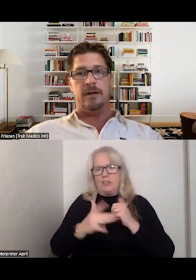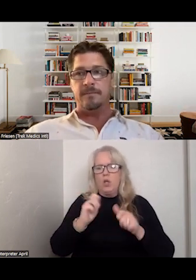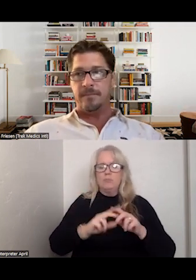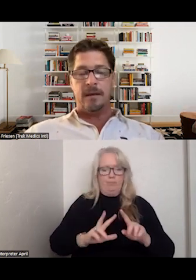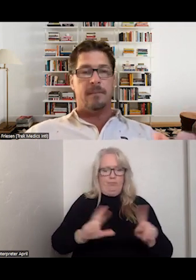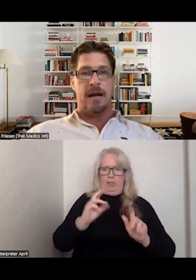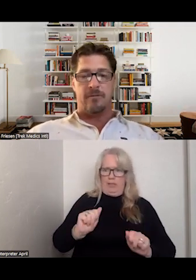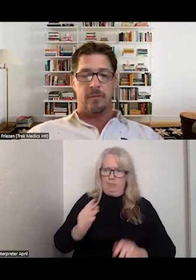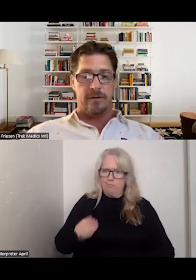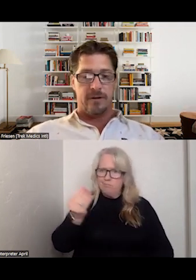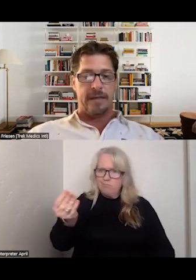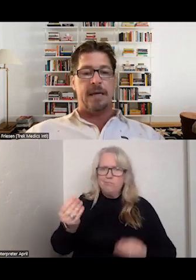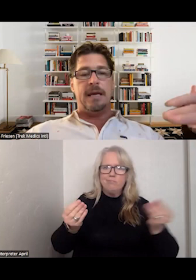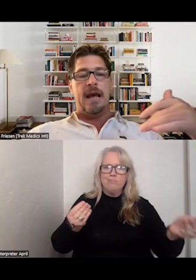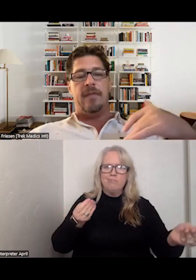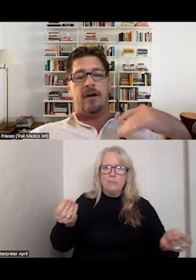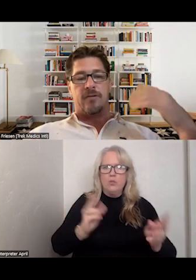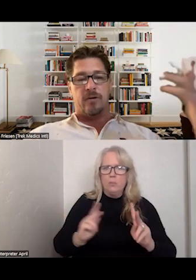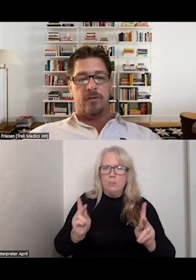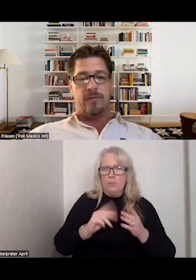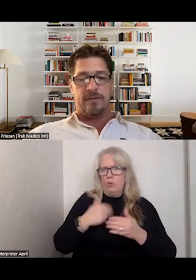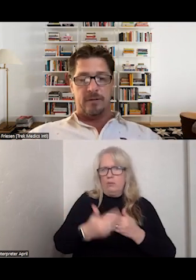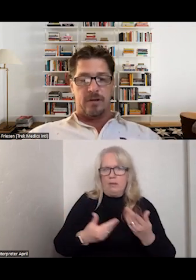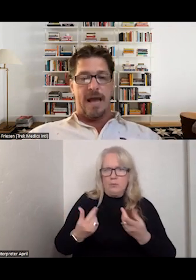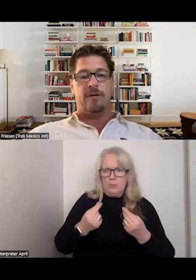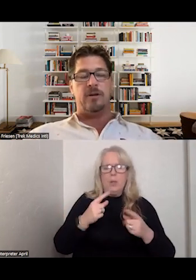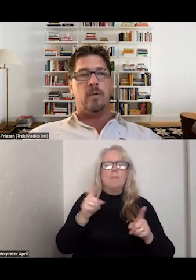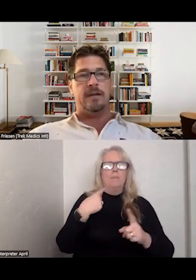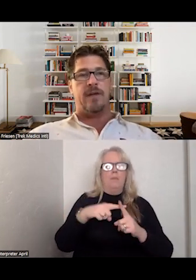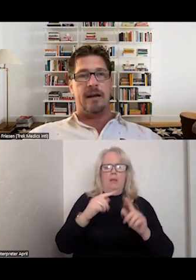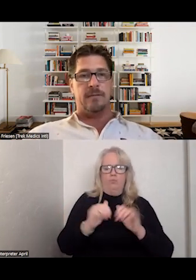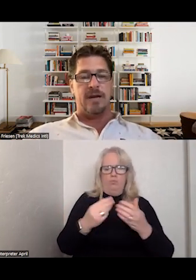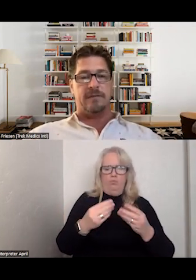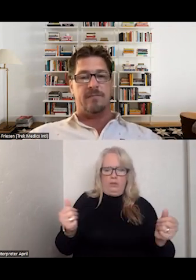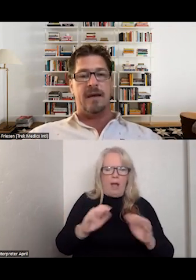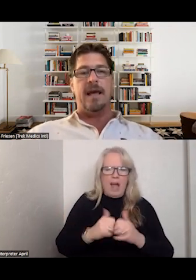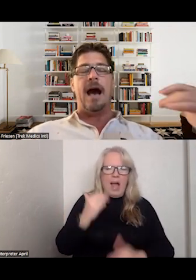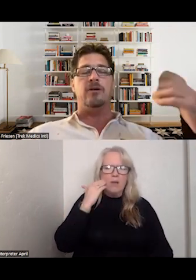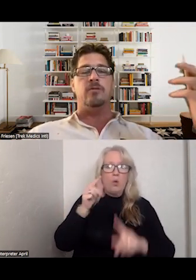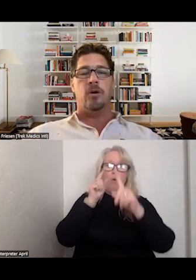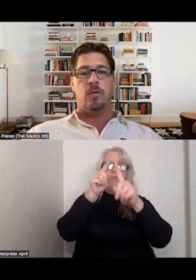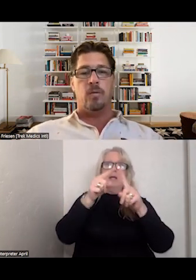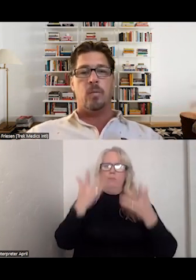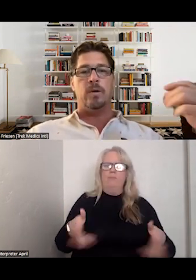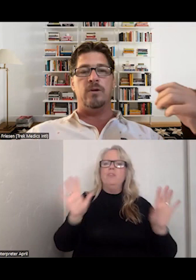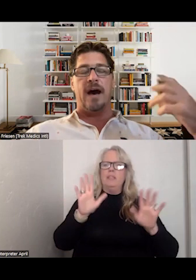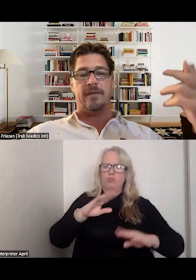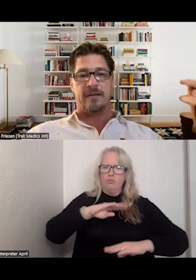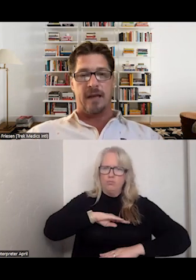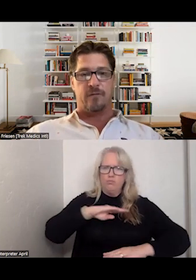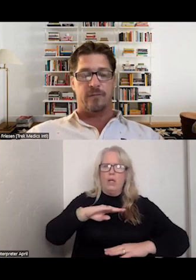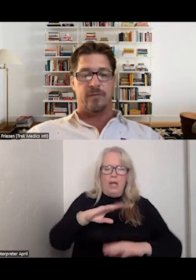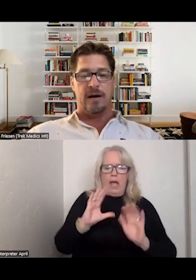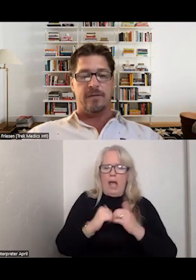are, monitoring what you're doing. And then also the resolution. How do you know when the final objective is met? How do you know when you've